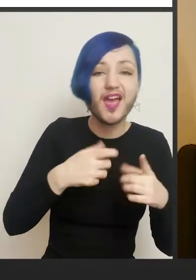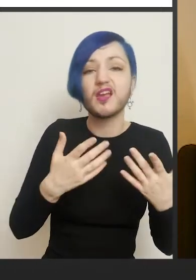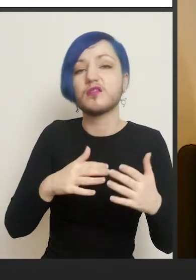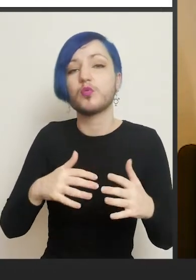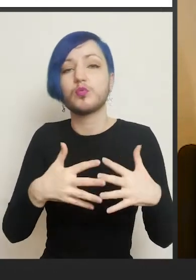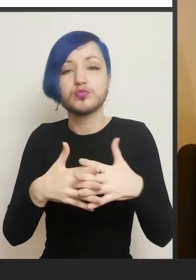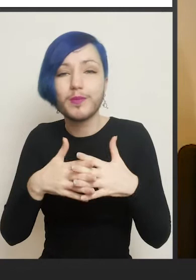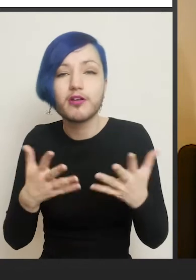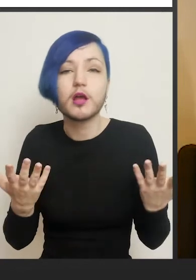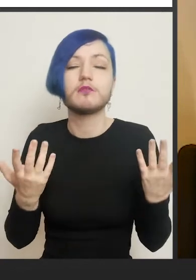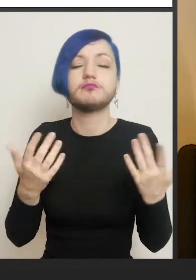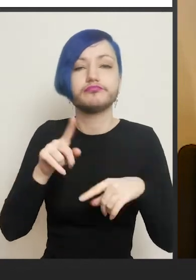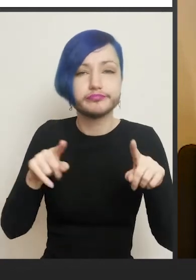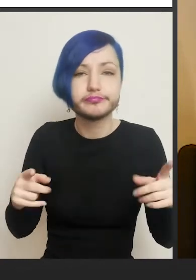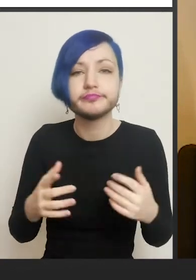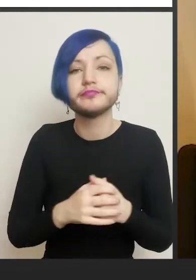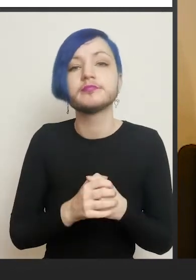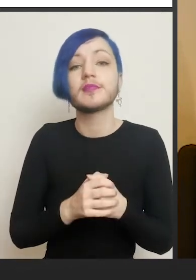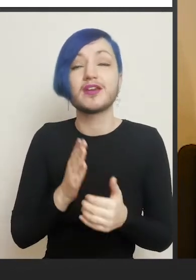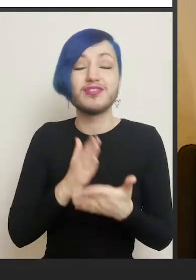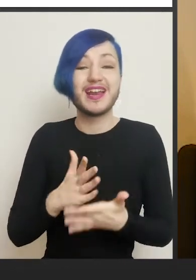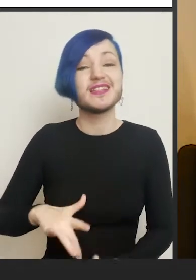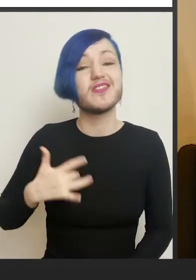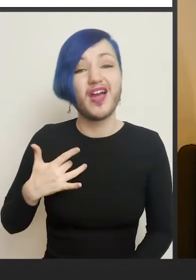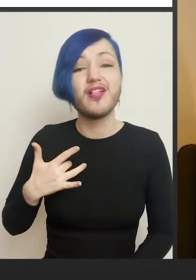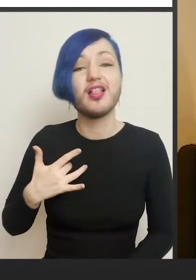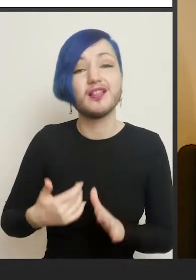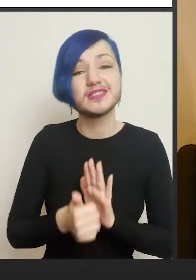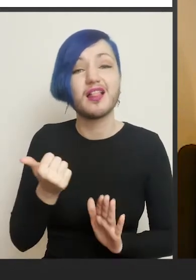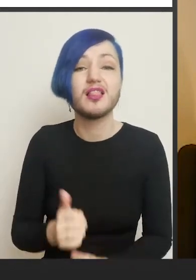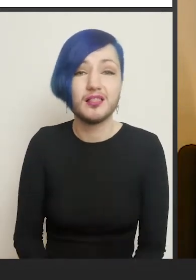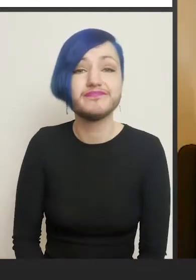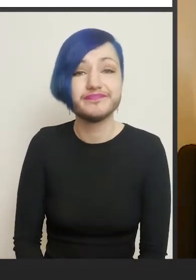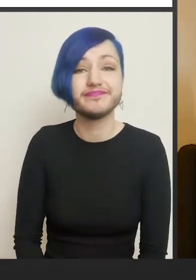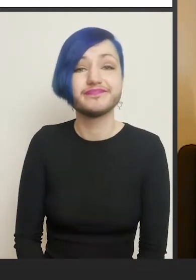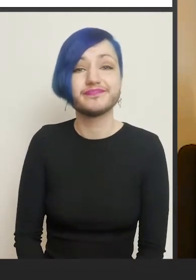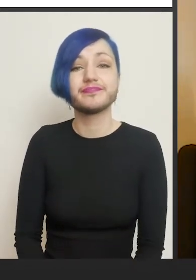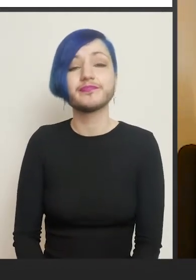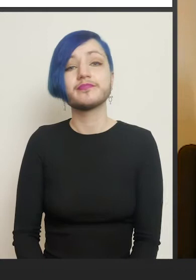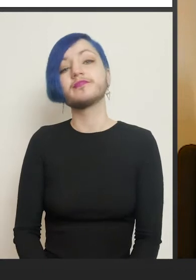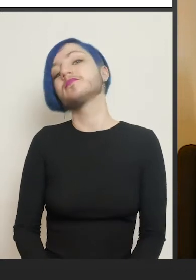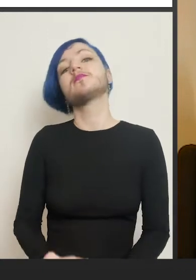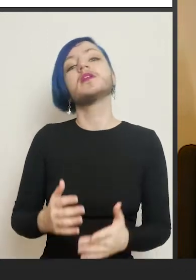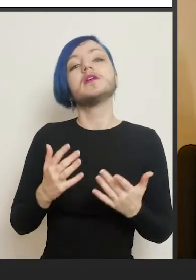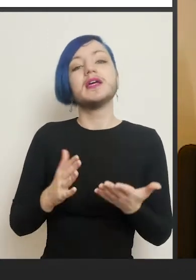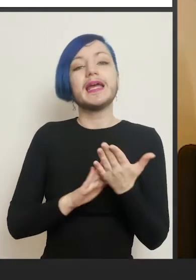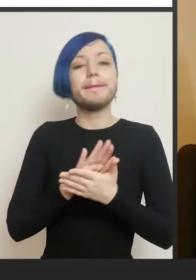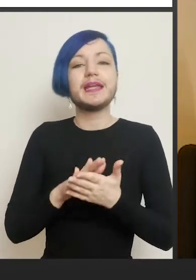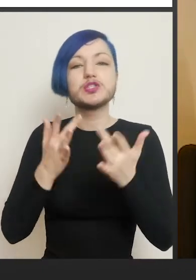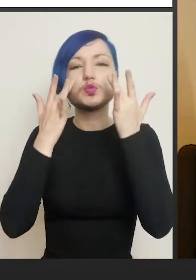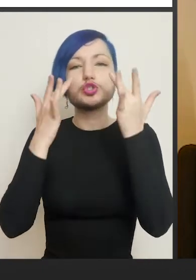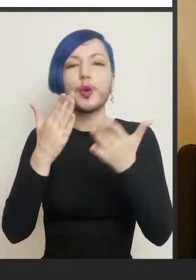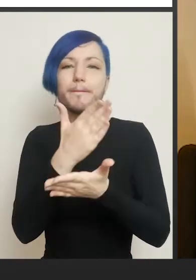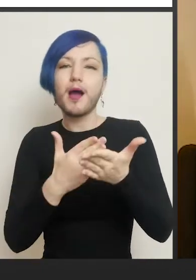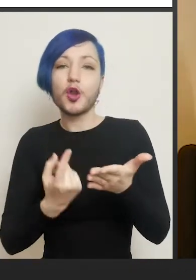and the US and so on. And it's a survival tactic. It's about presenting the